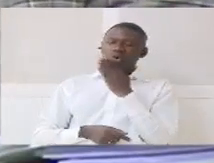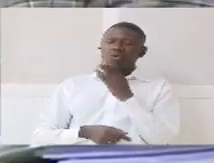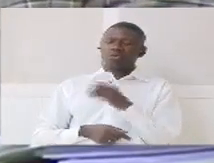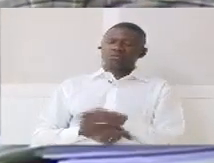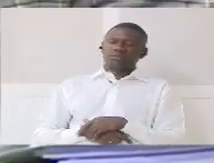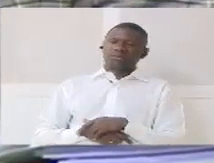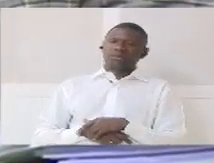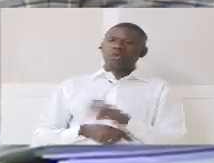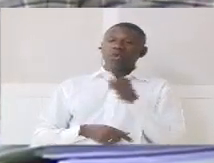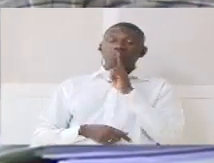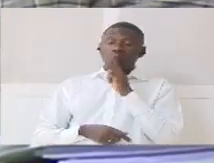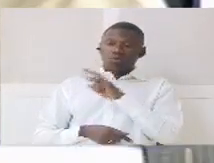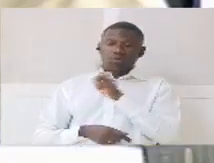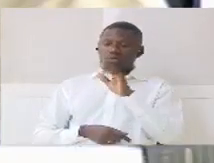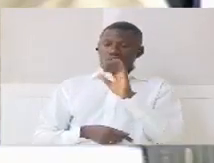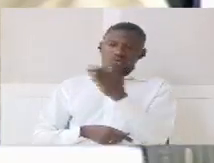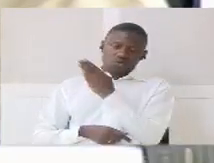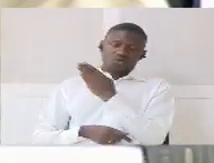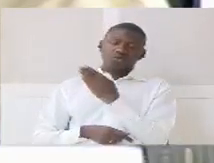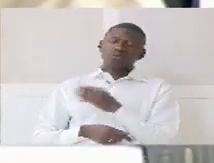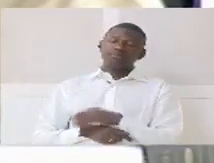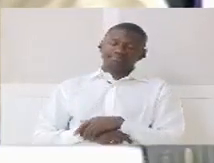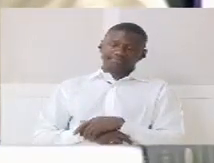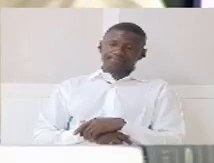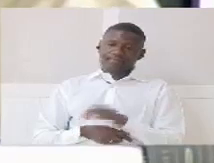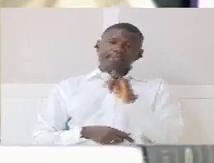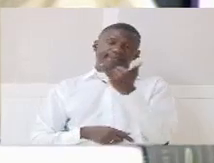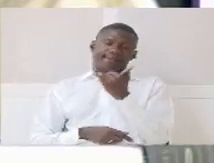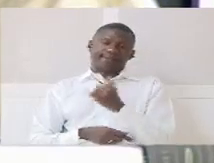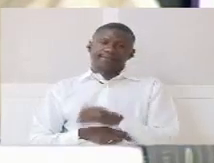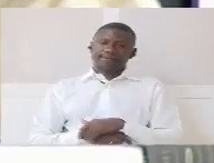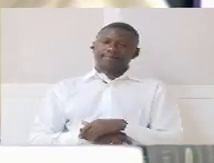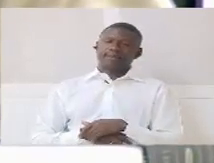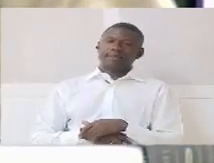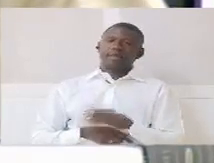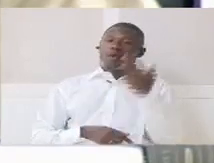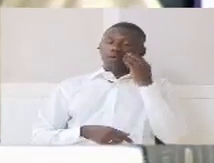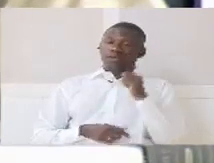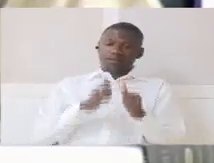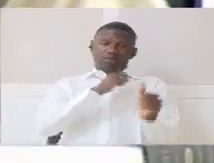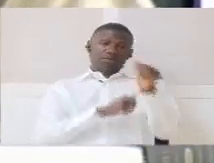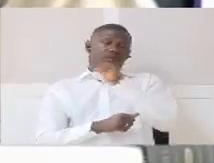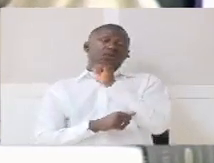go and who would not go. Yes. That's so now return that. When he returns,